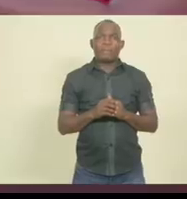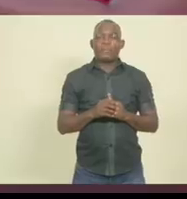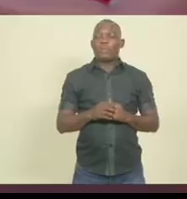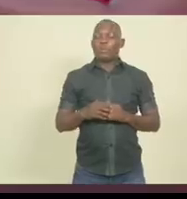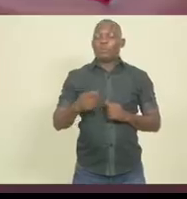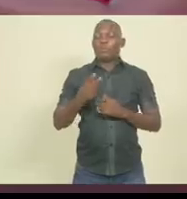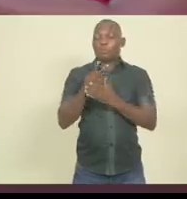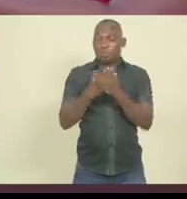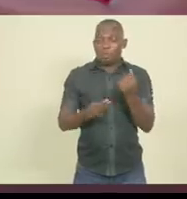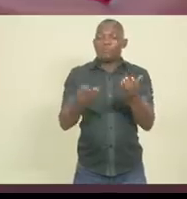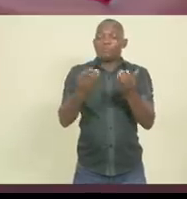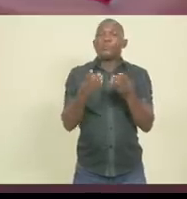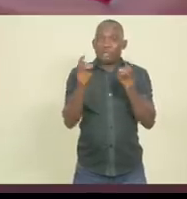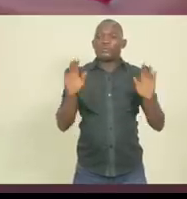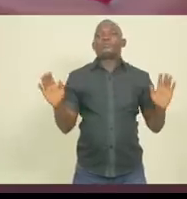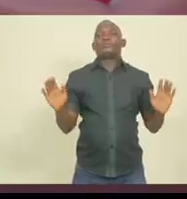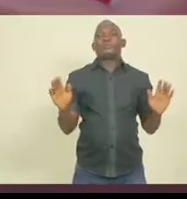We both do not want him.